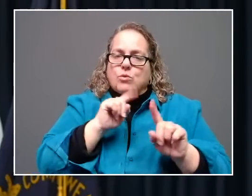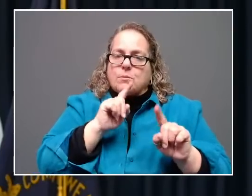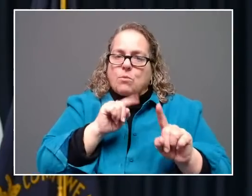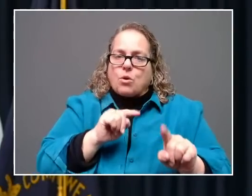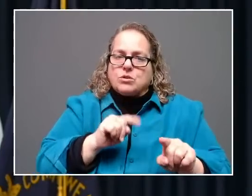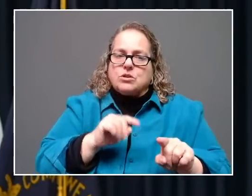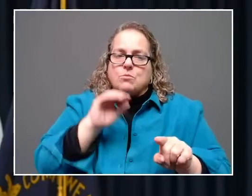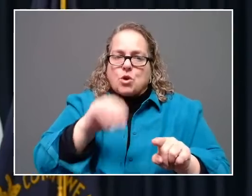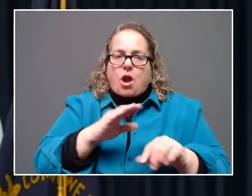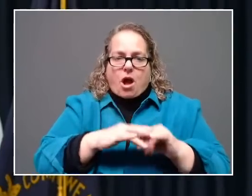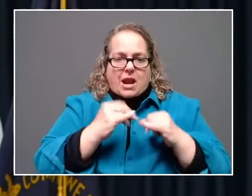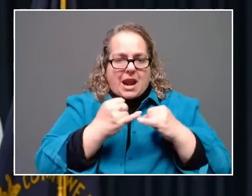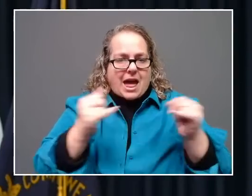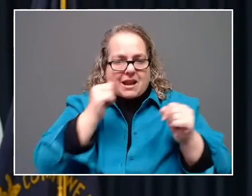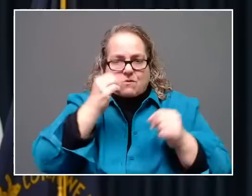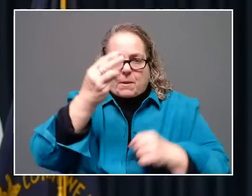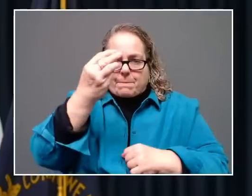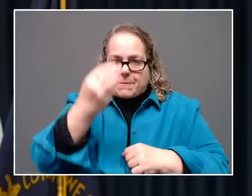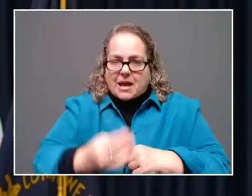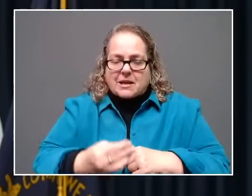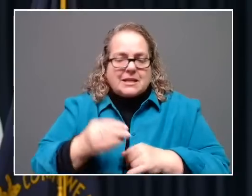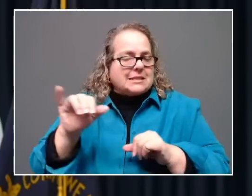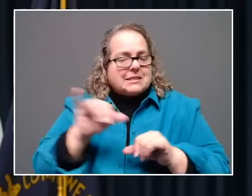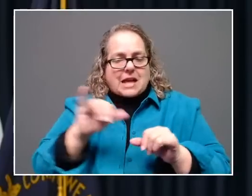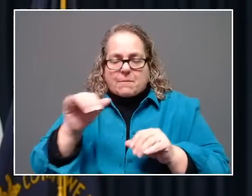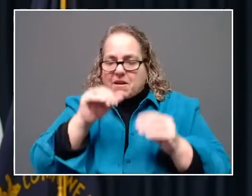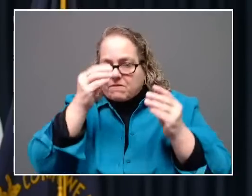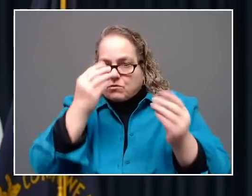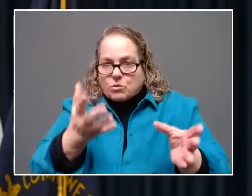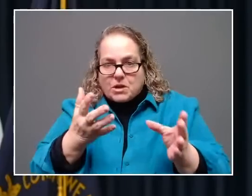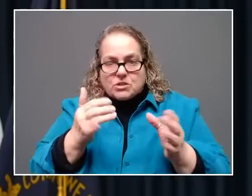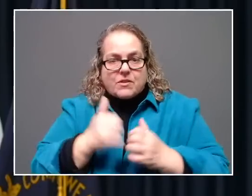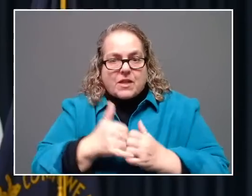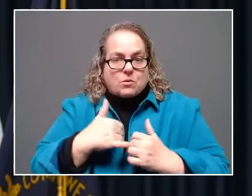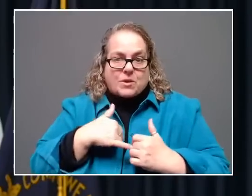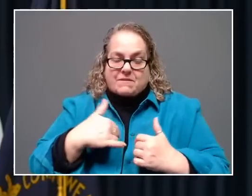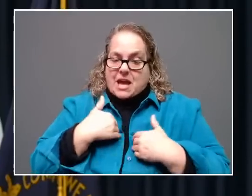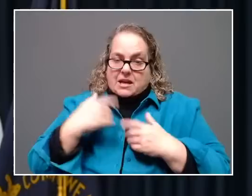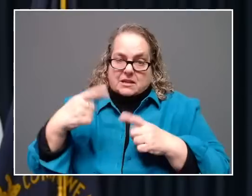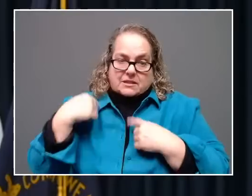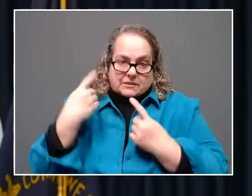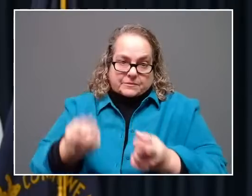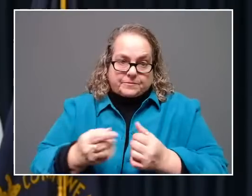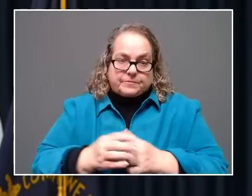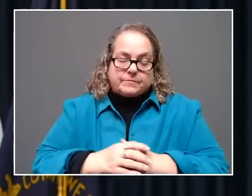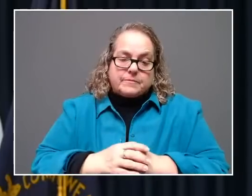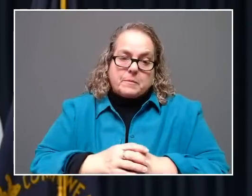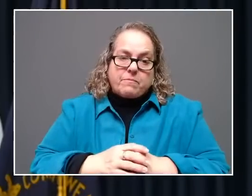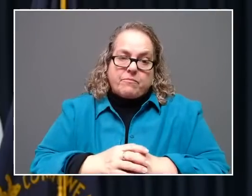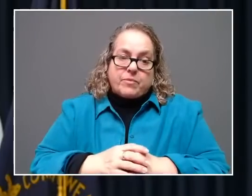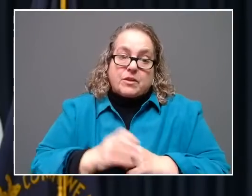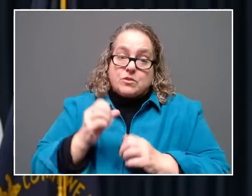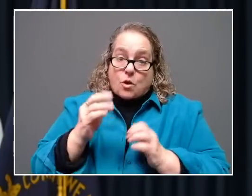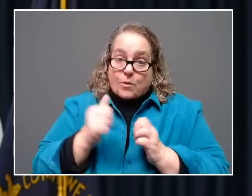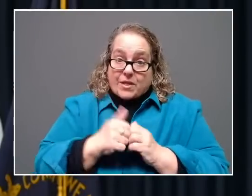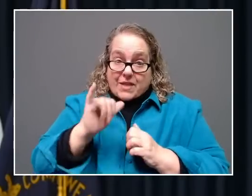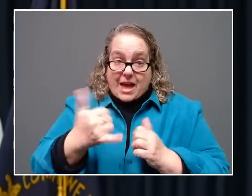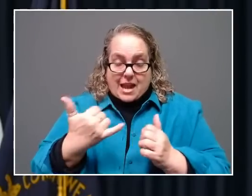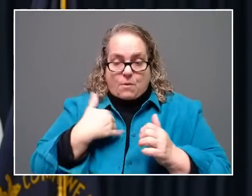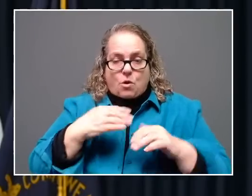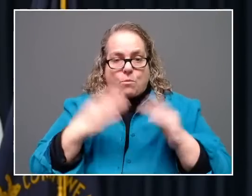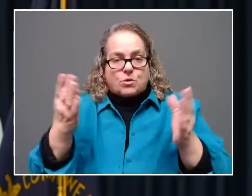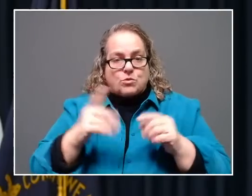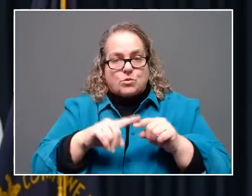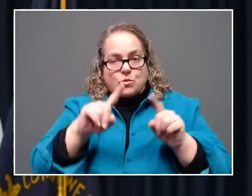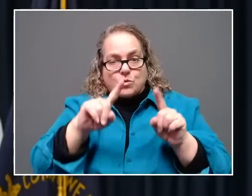on Monday that'll have all the same information that we have had to date. So with that, we'll open it up to questions. I